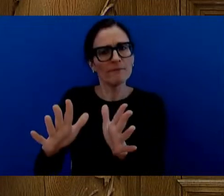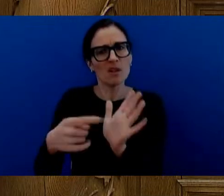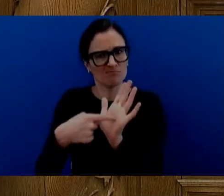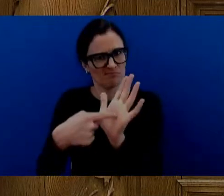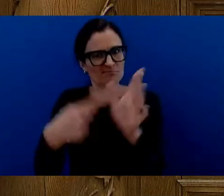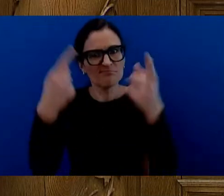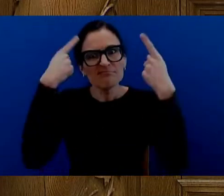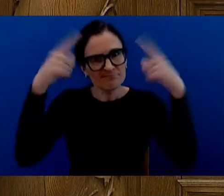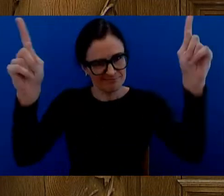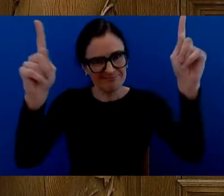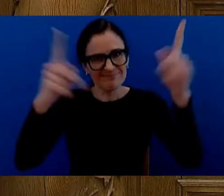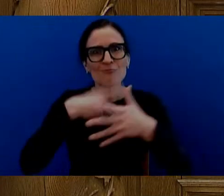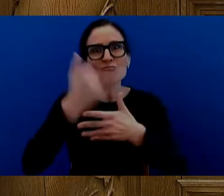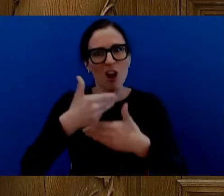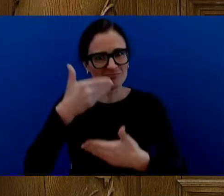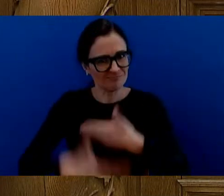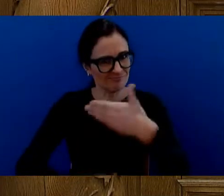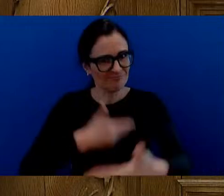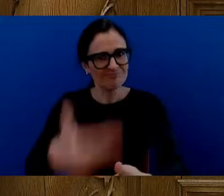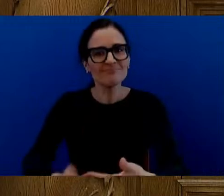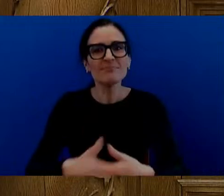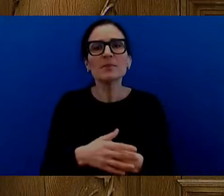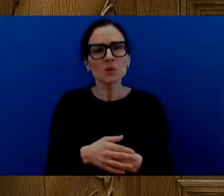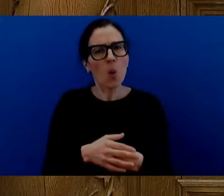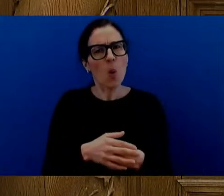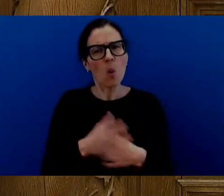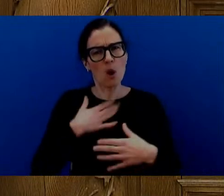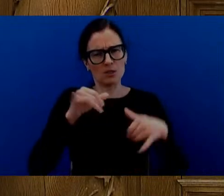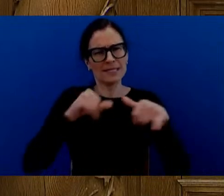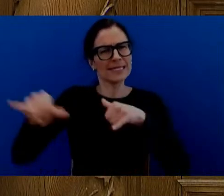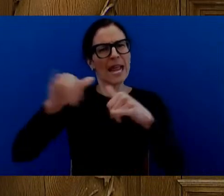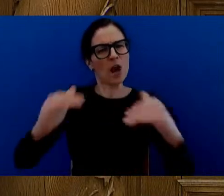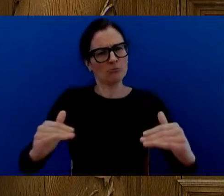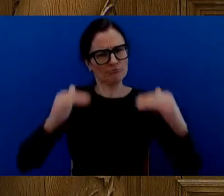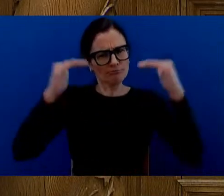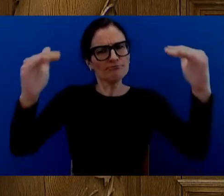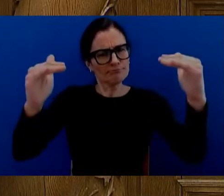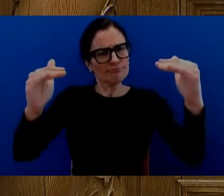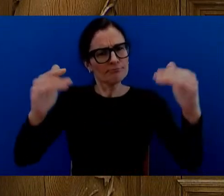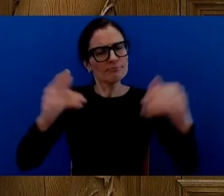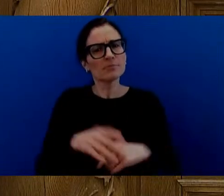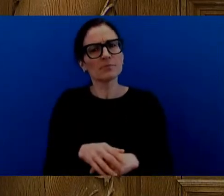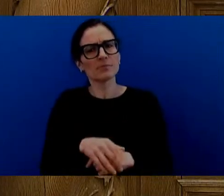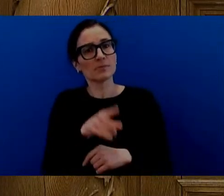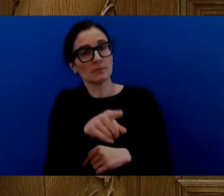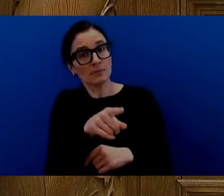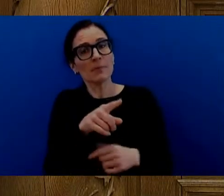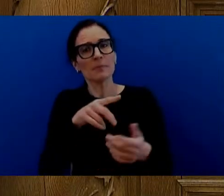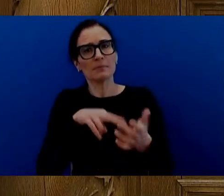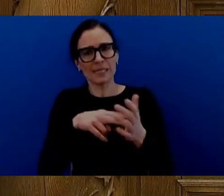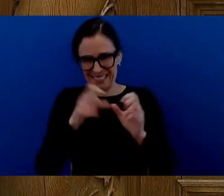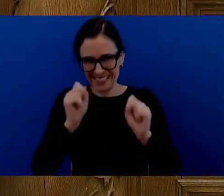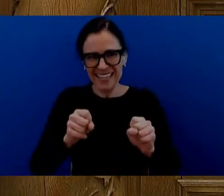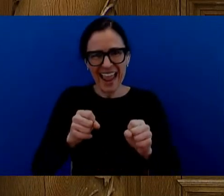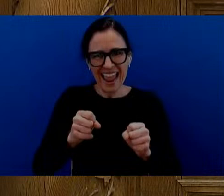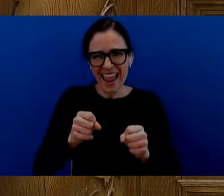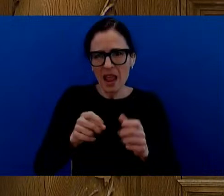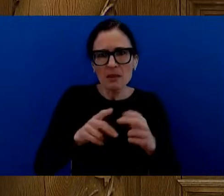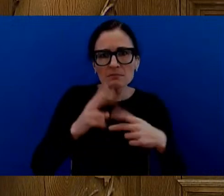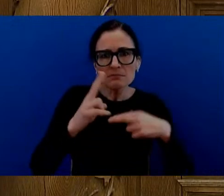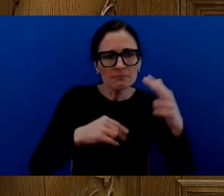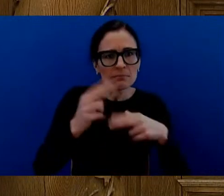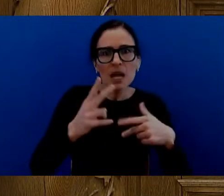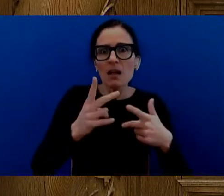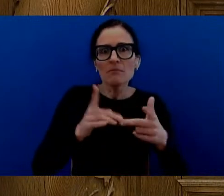ensure we build the line sooner and in partnership with First Nations along the route. Your government will eliminate